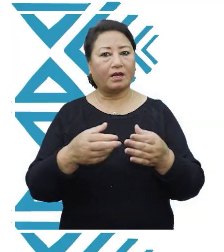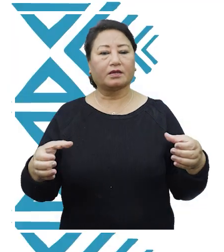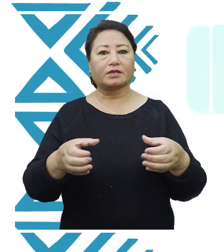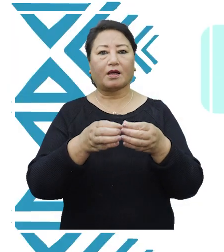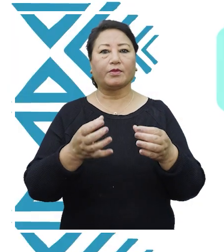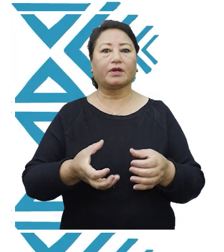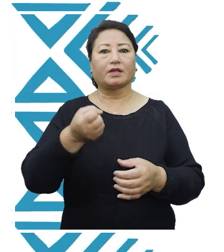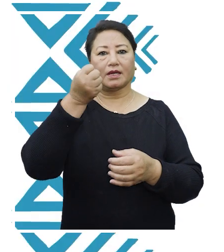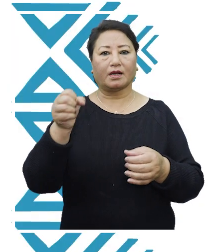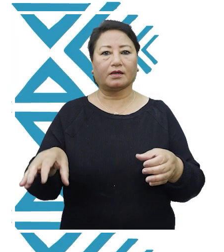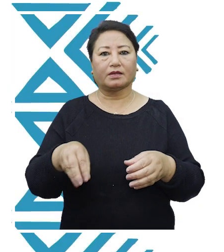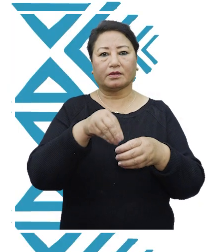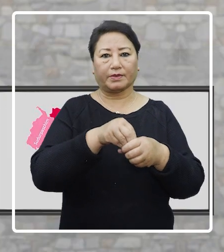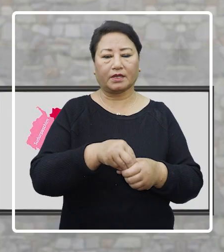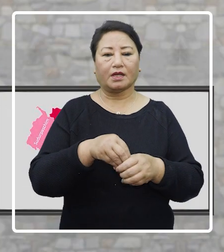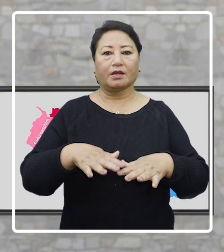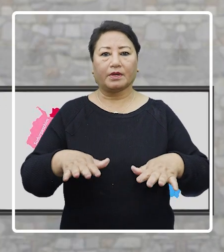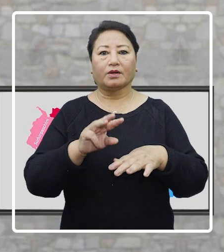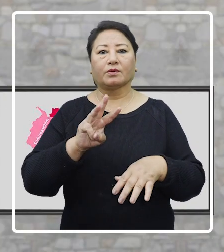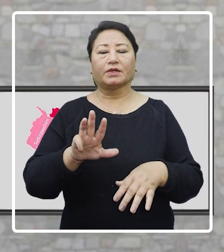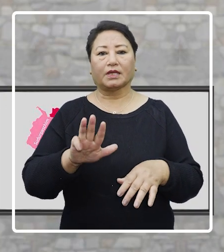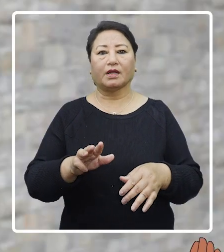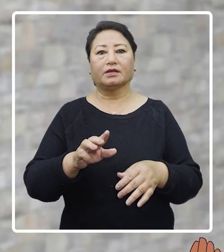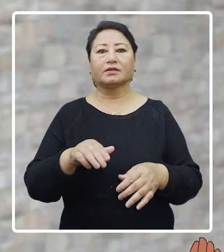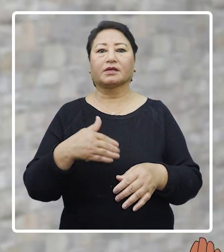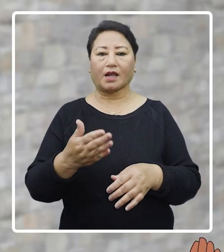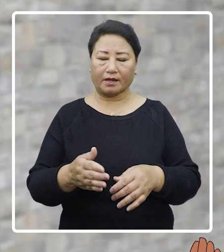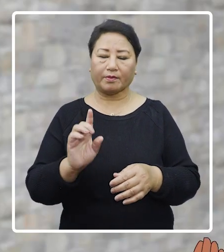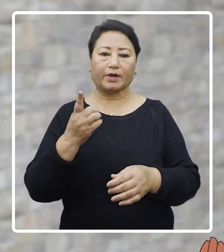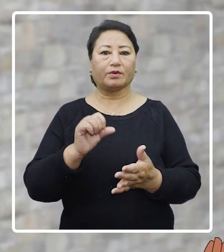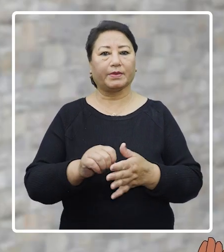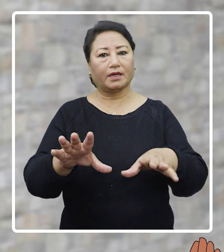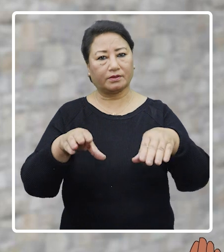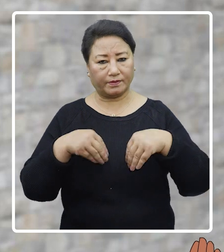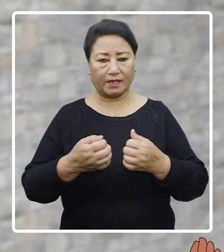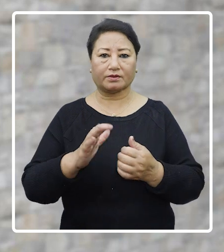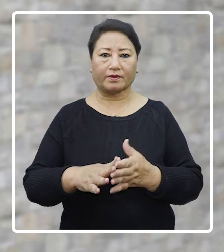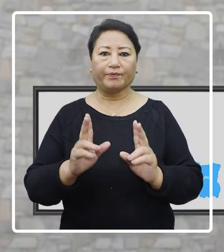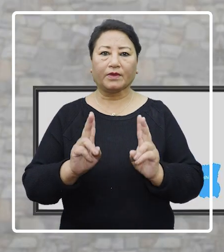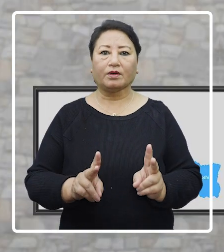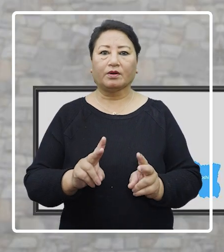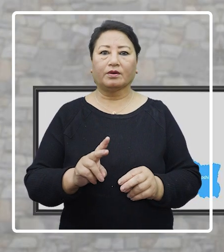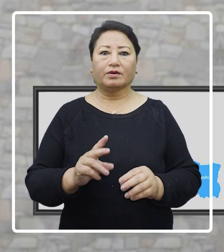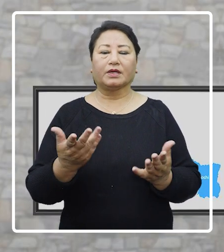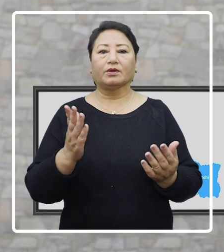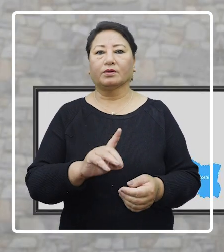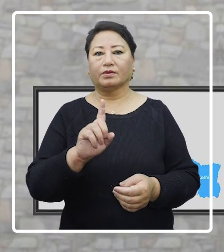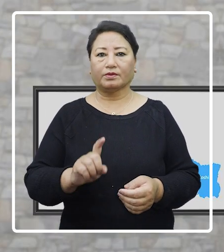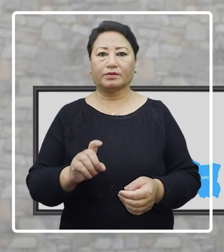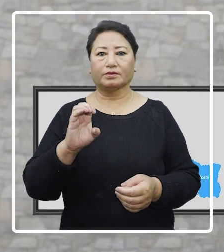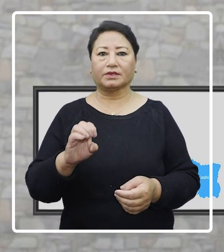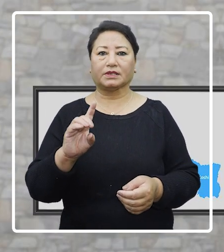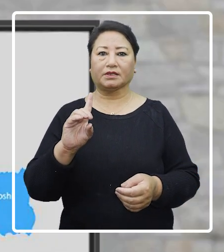and collective rights of Indigenous women and girls. What is this CEDAW General Recommendation number 39? CEDAW